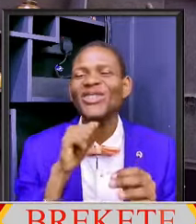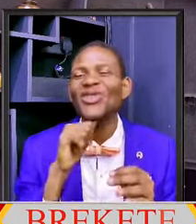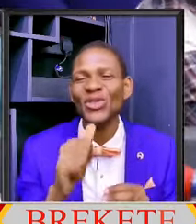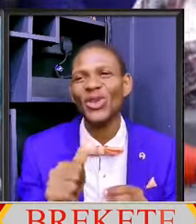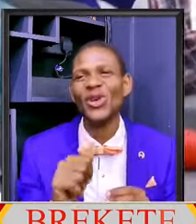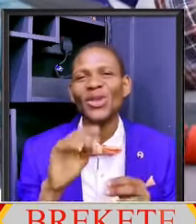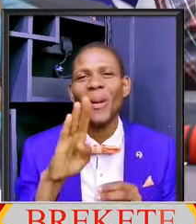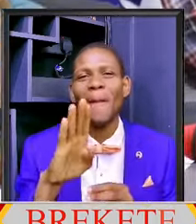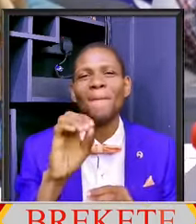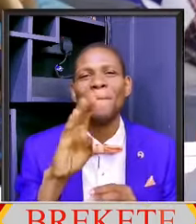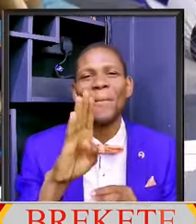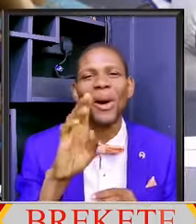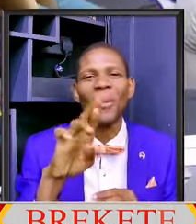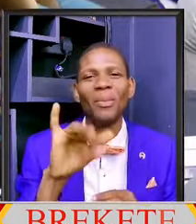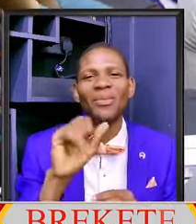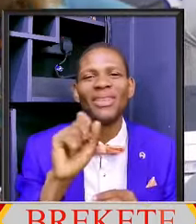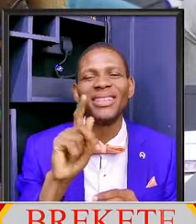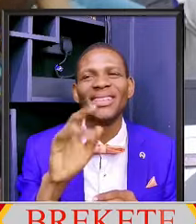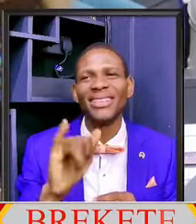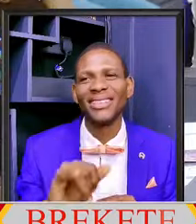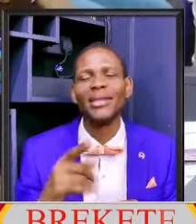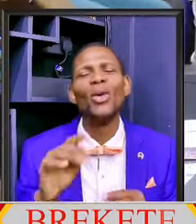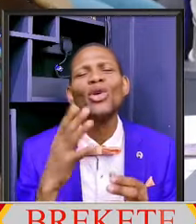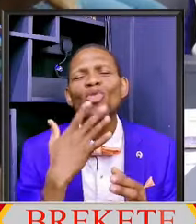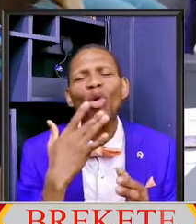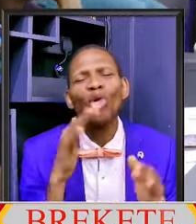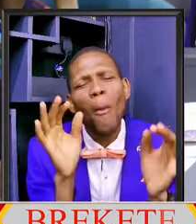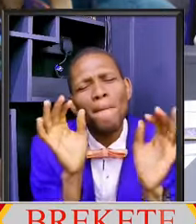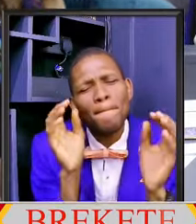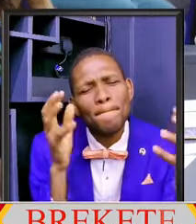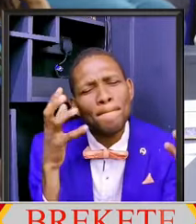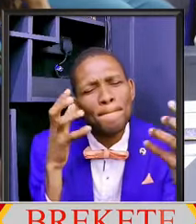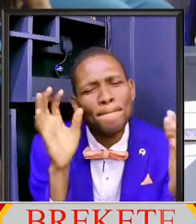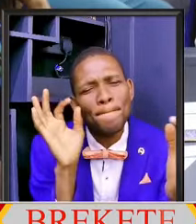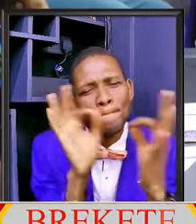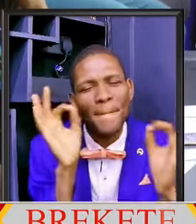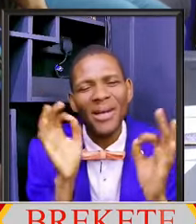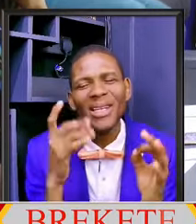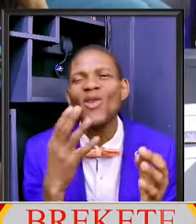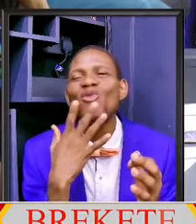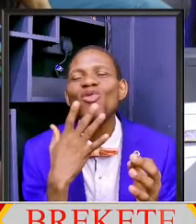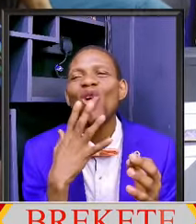But the color now. The color. No, the color is. Not my president, not Bobby